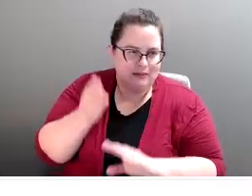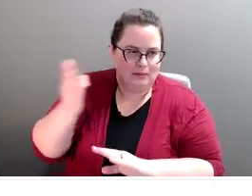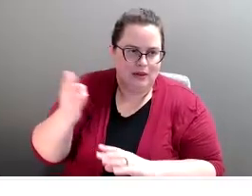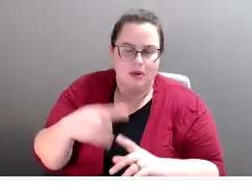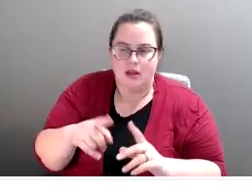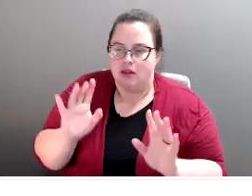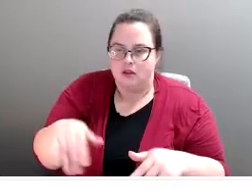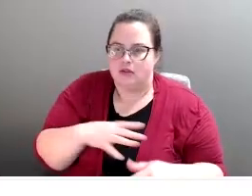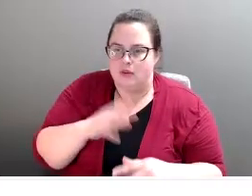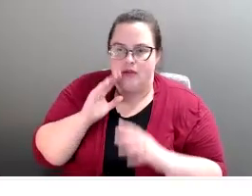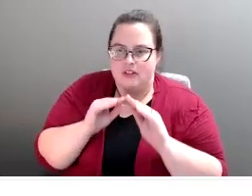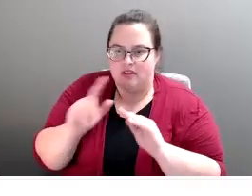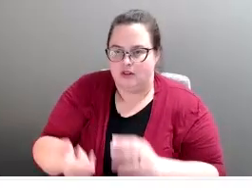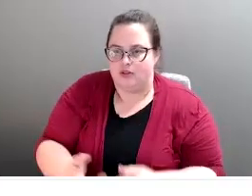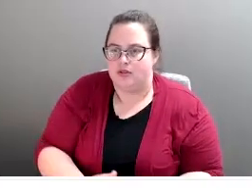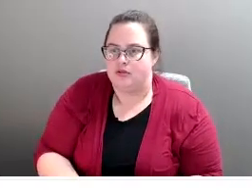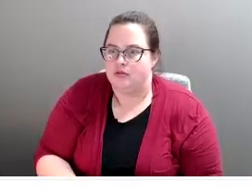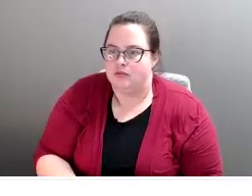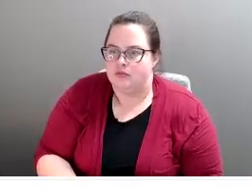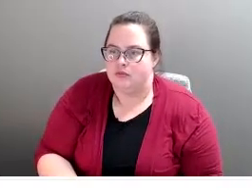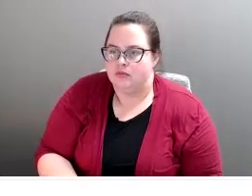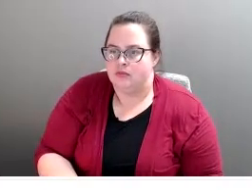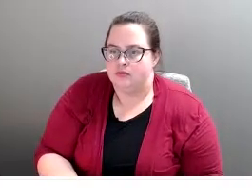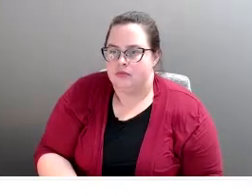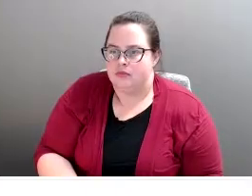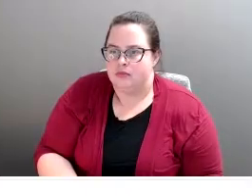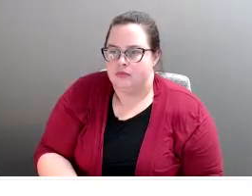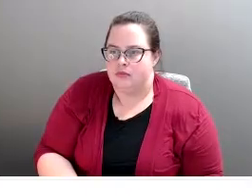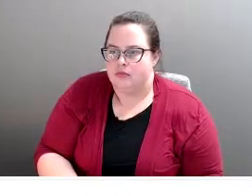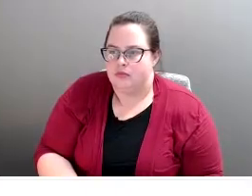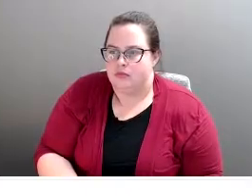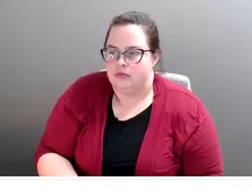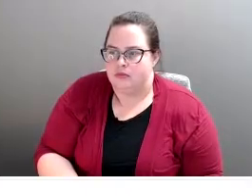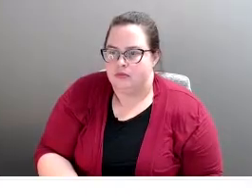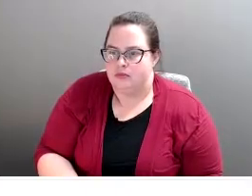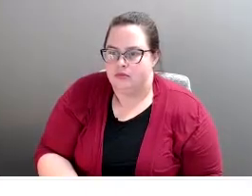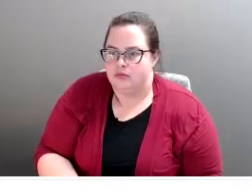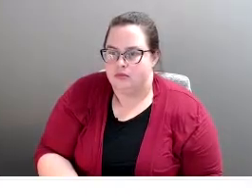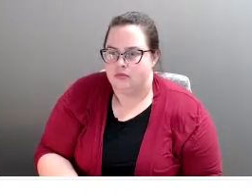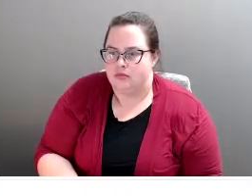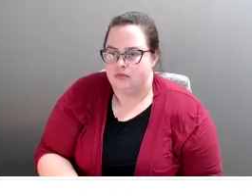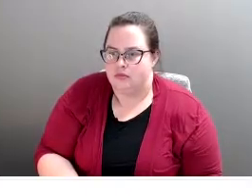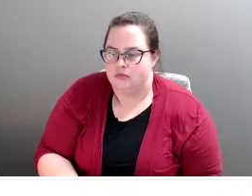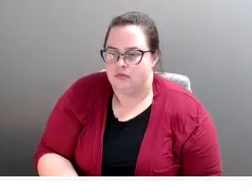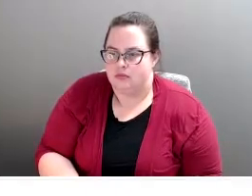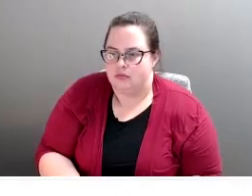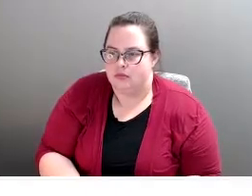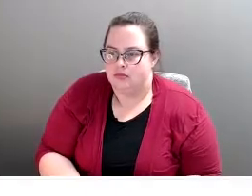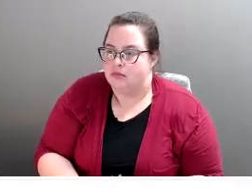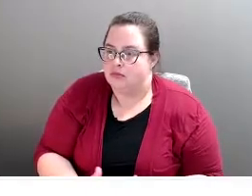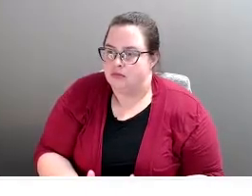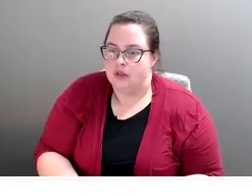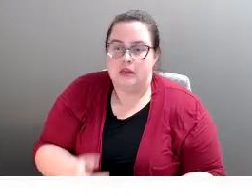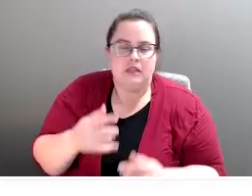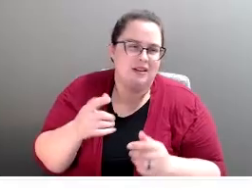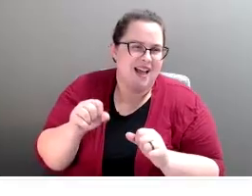that. Okay. But for now, yeah, there's permissions there. Um, and yeah, so I'm